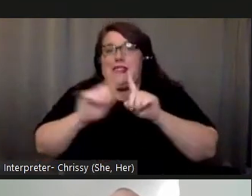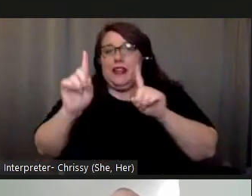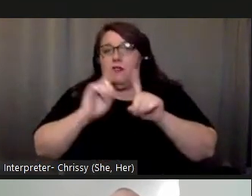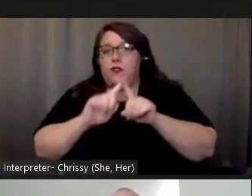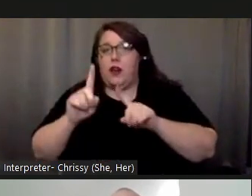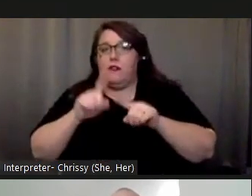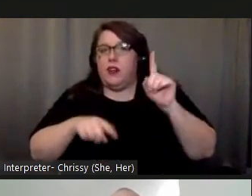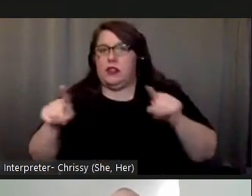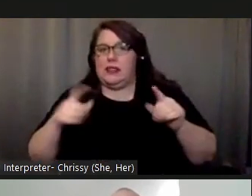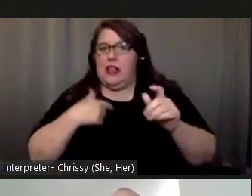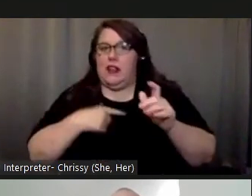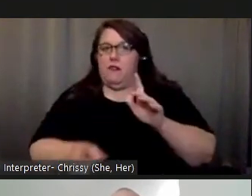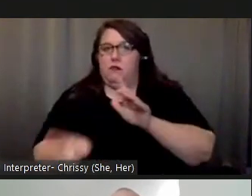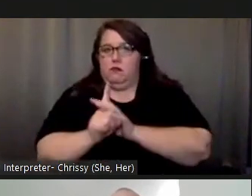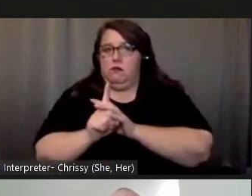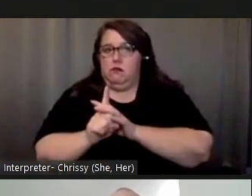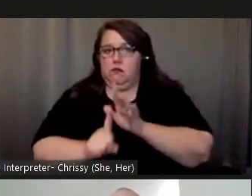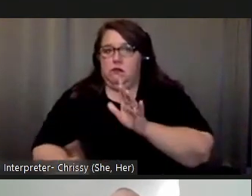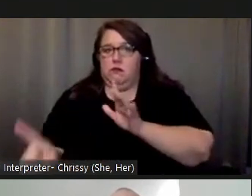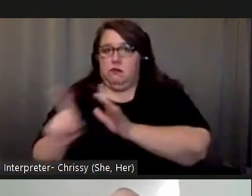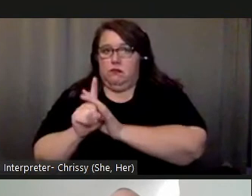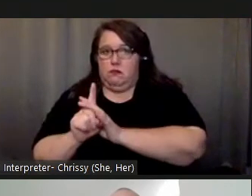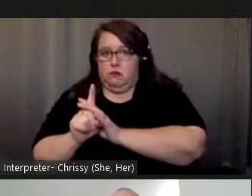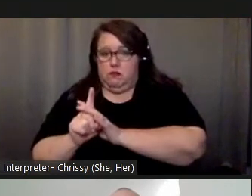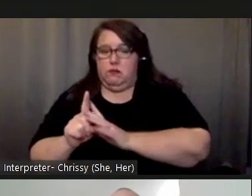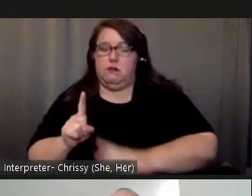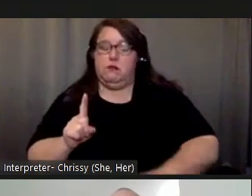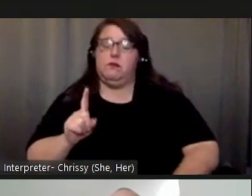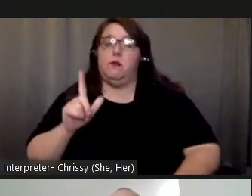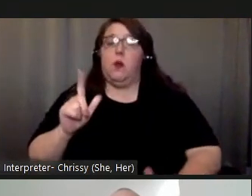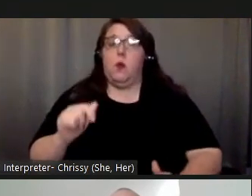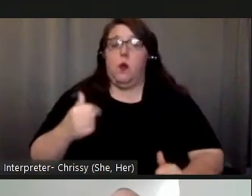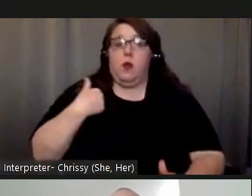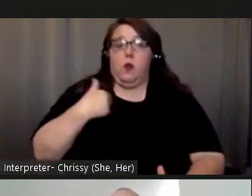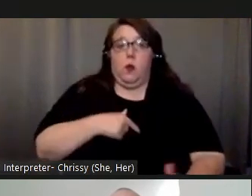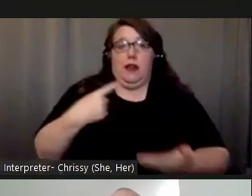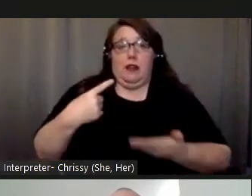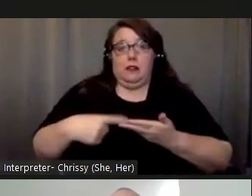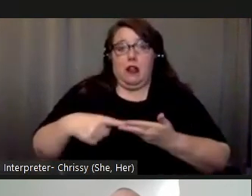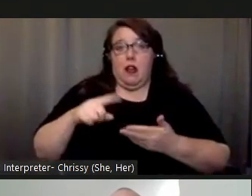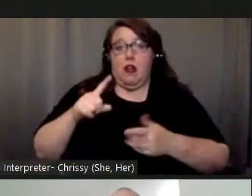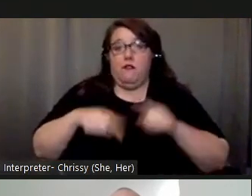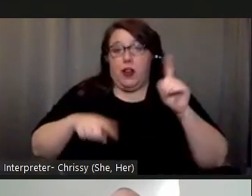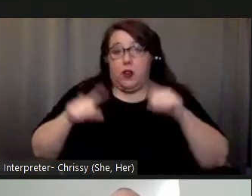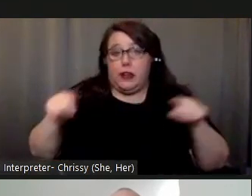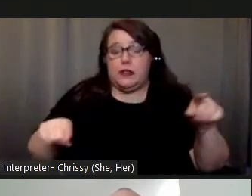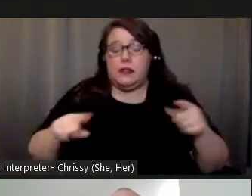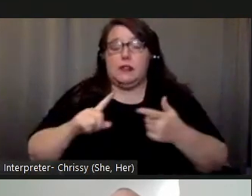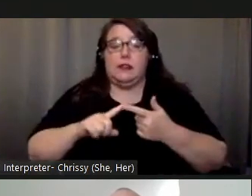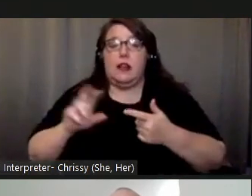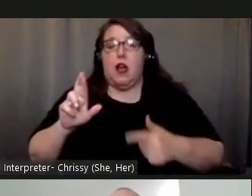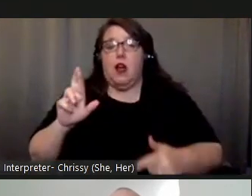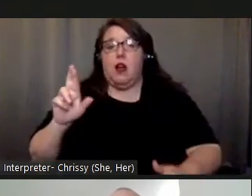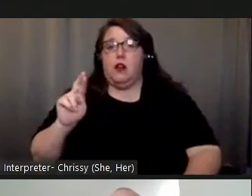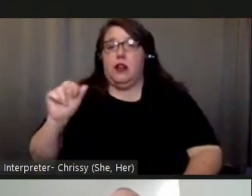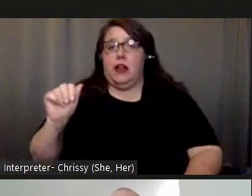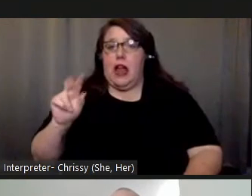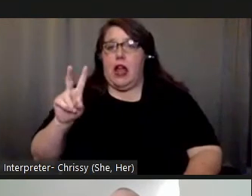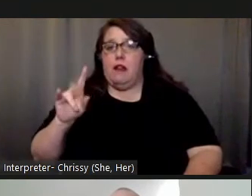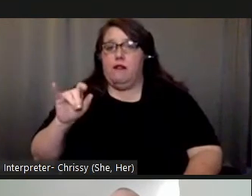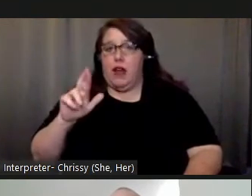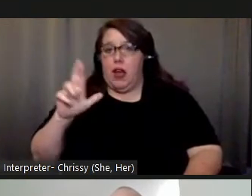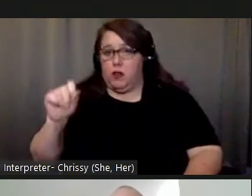have emerged. And I think it's, when we talk about variants, we talk about RNA viruses, it's